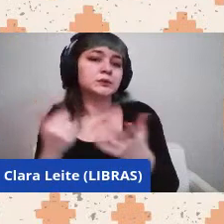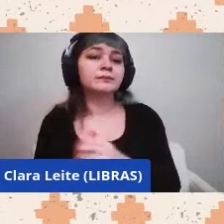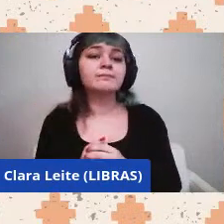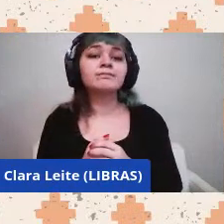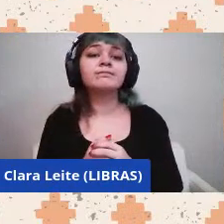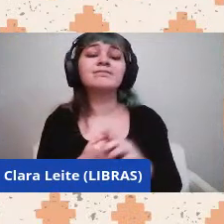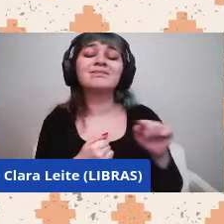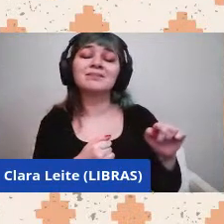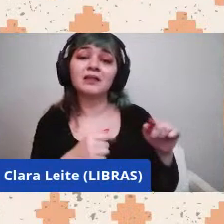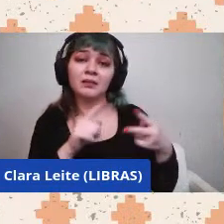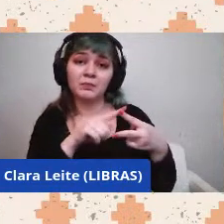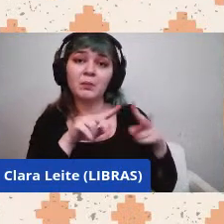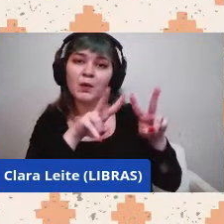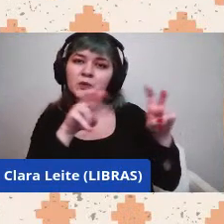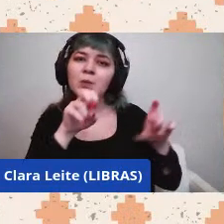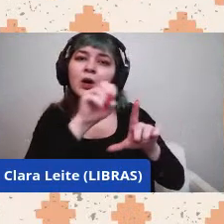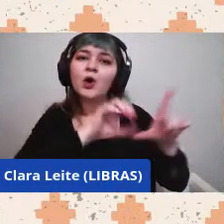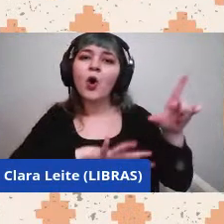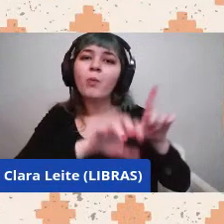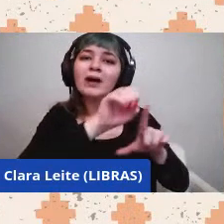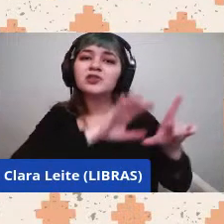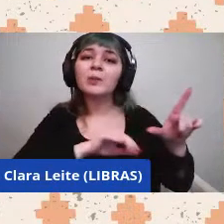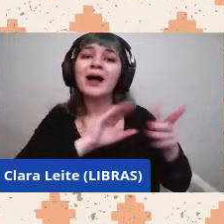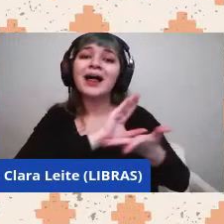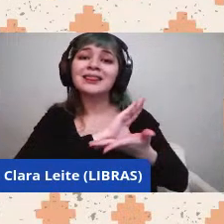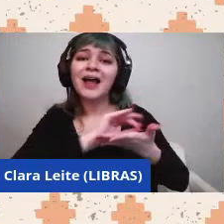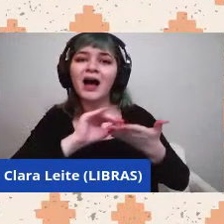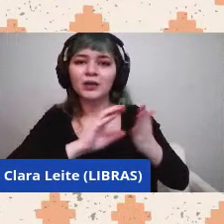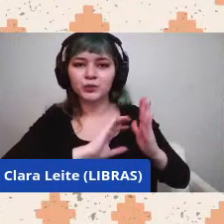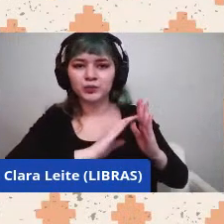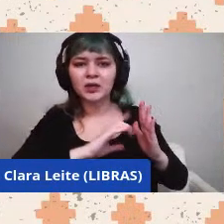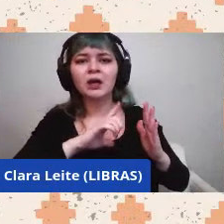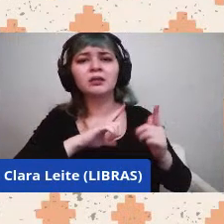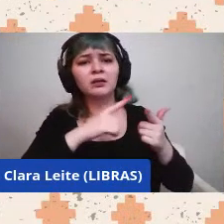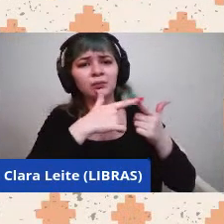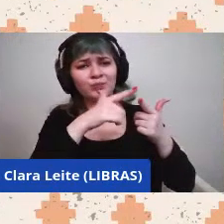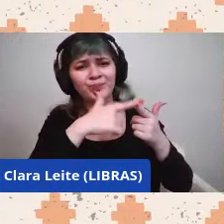sharing area, we not only have code